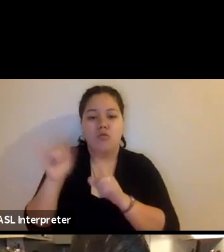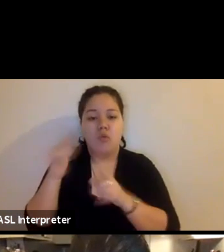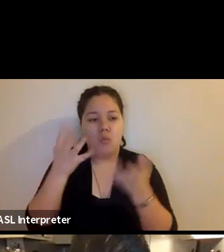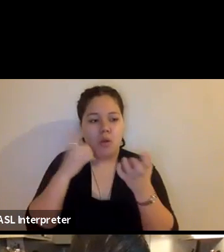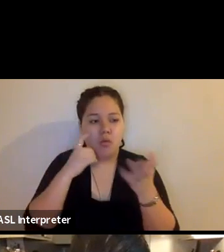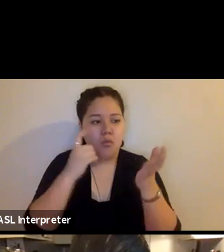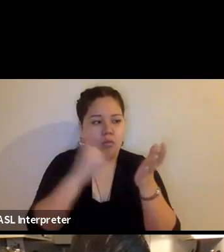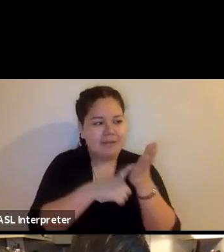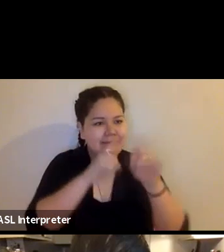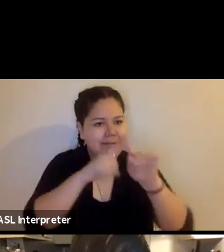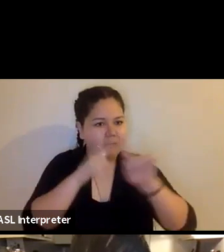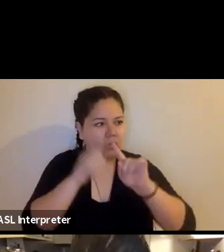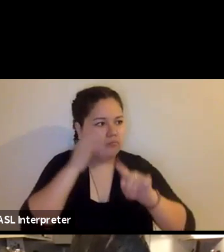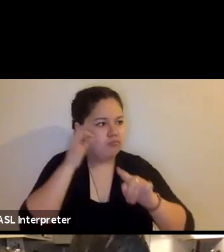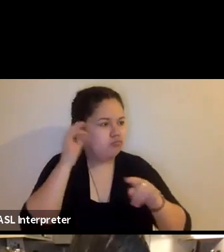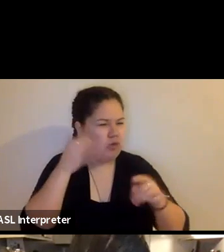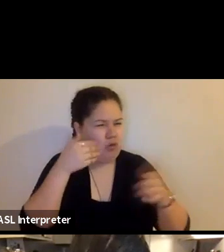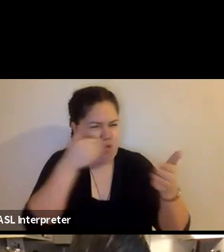this area.